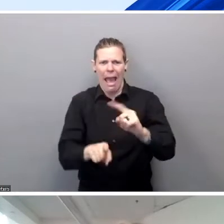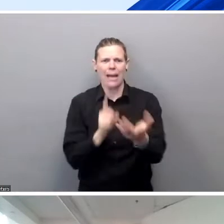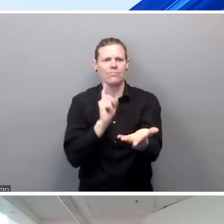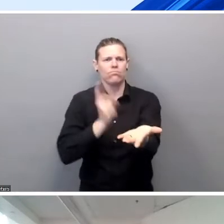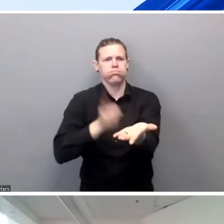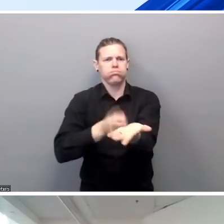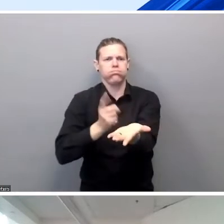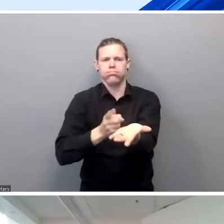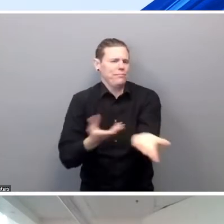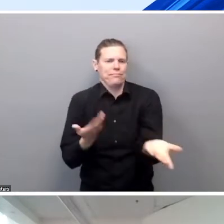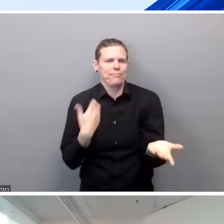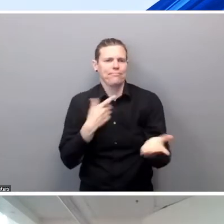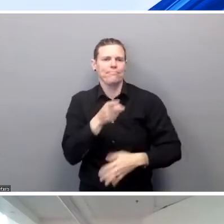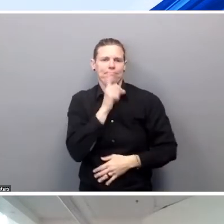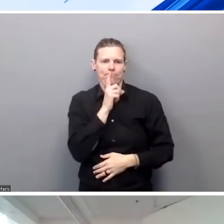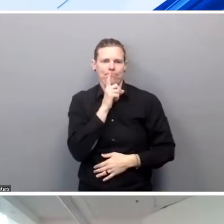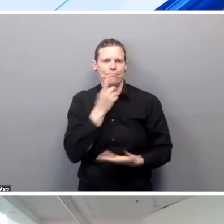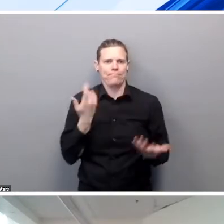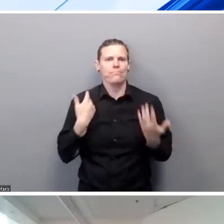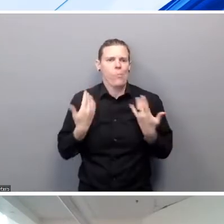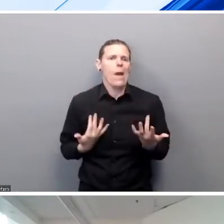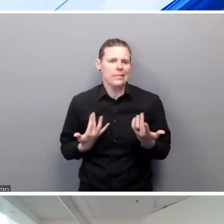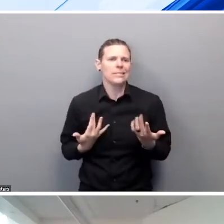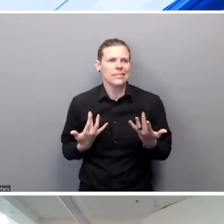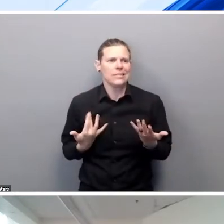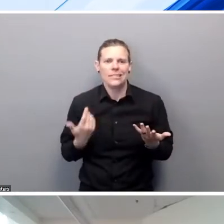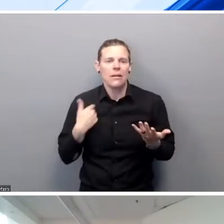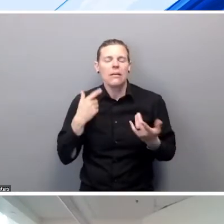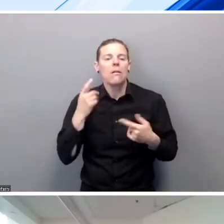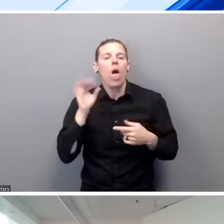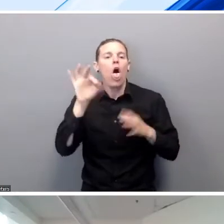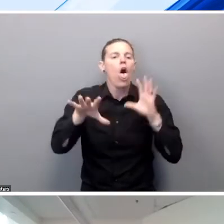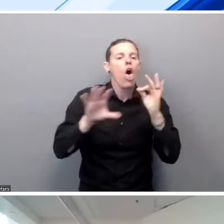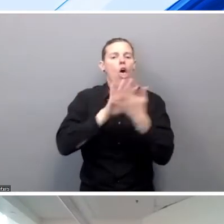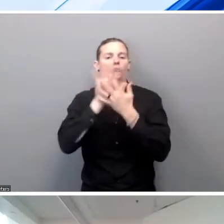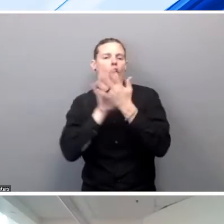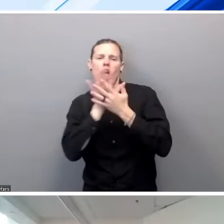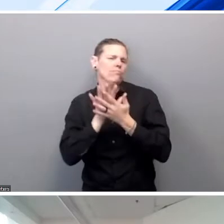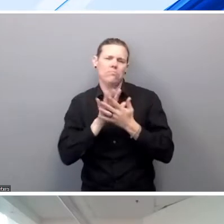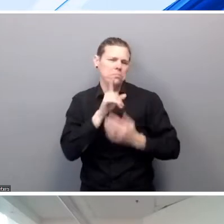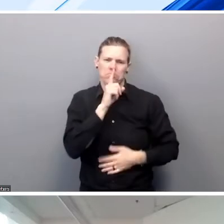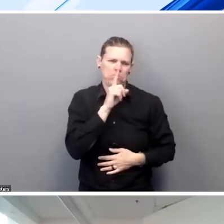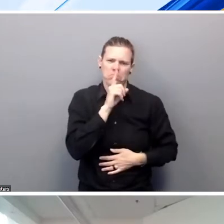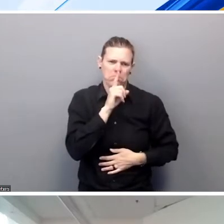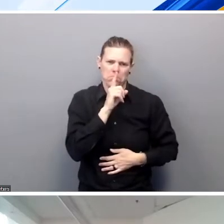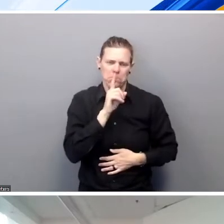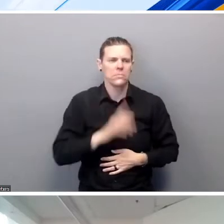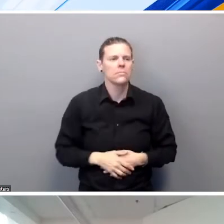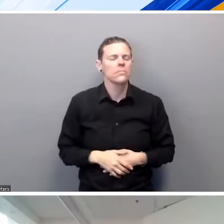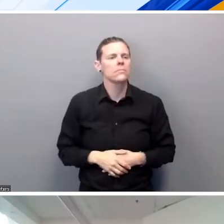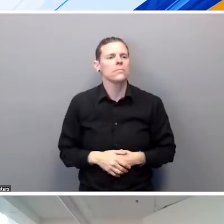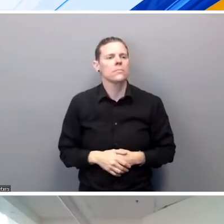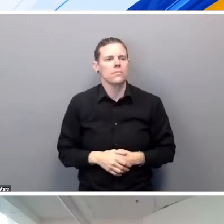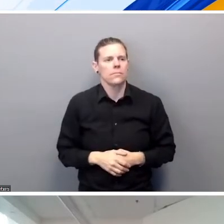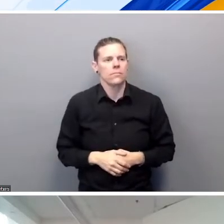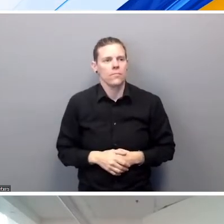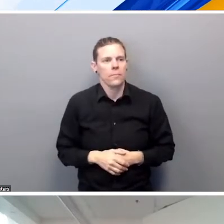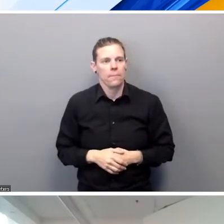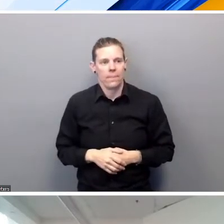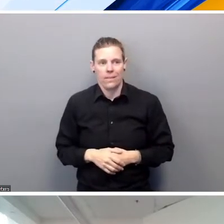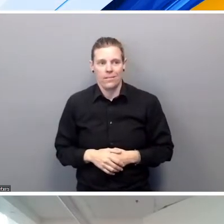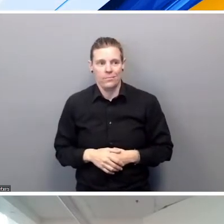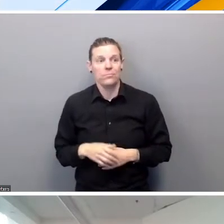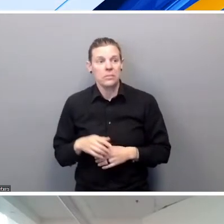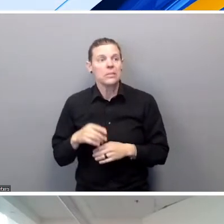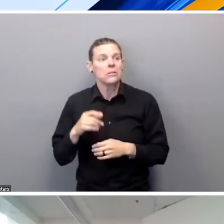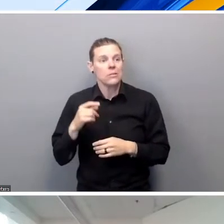speculate at this time. But we are, through the measures that I just described, we want to